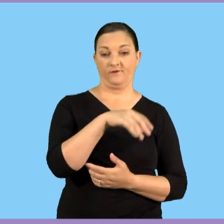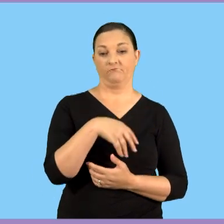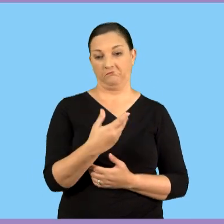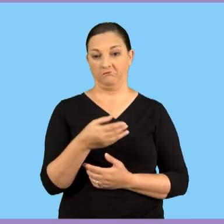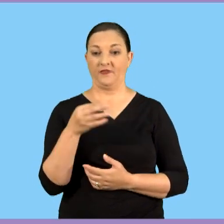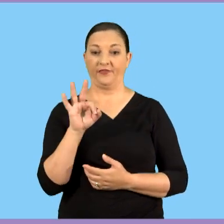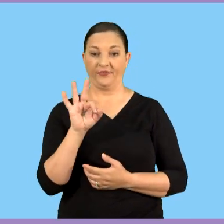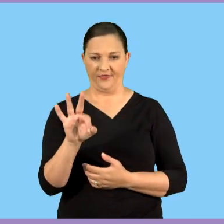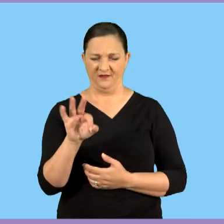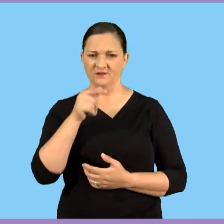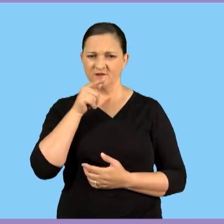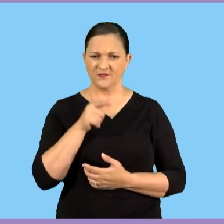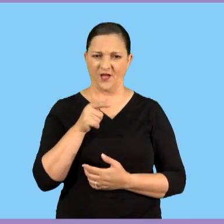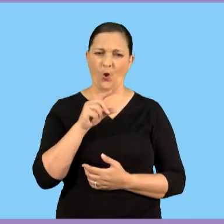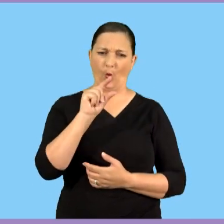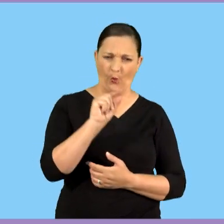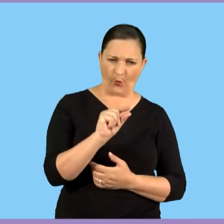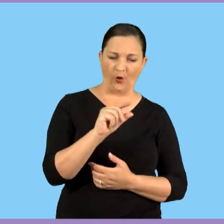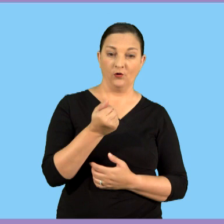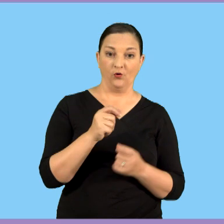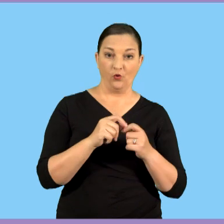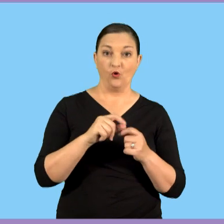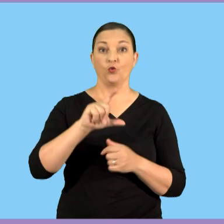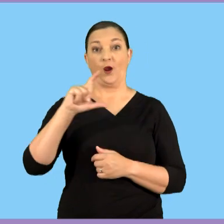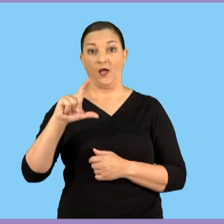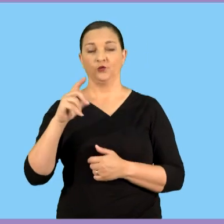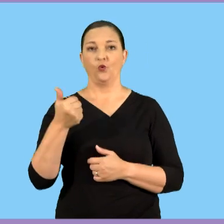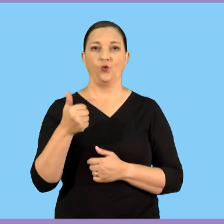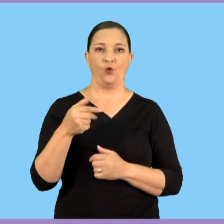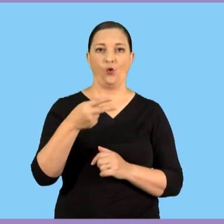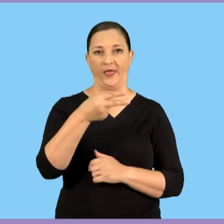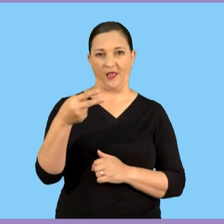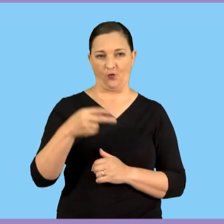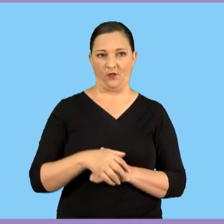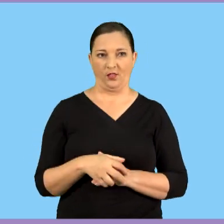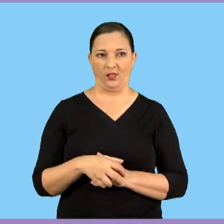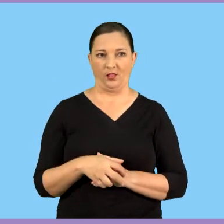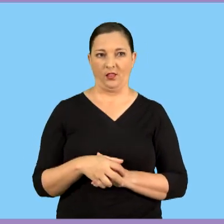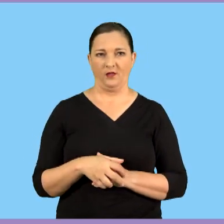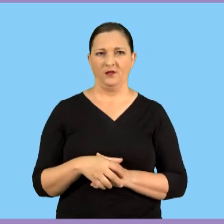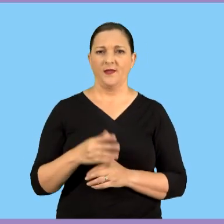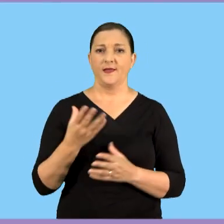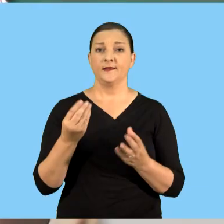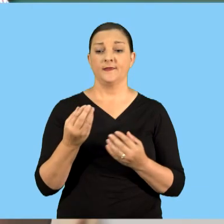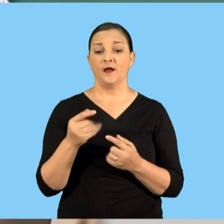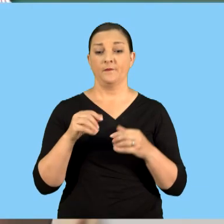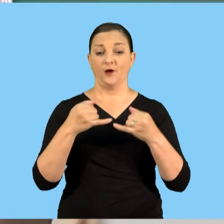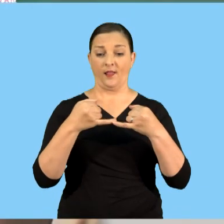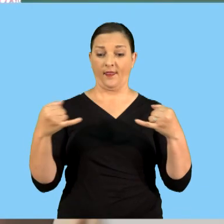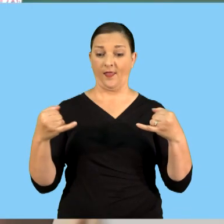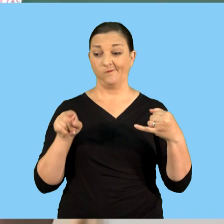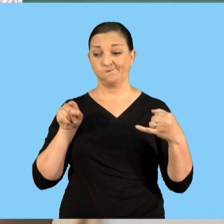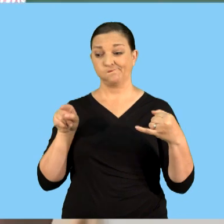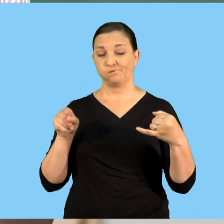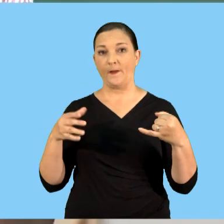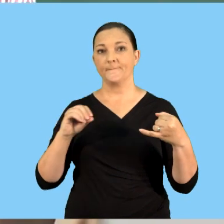than, greater than, or equals to. So we know that according to our number line, numbers on the right are bigger and numbers on the